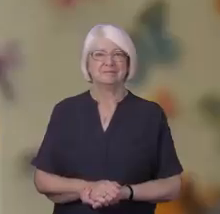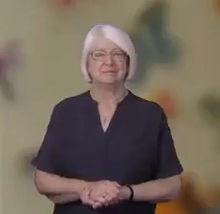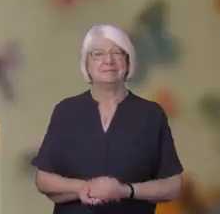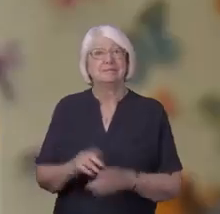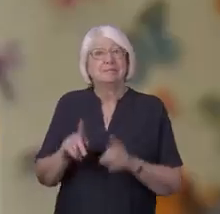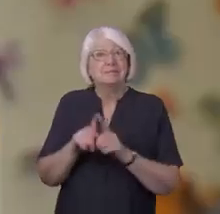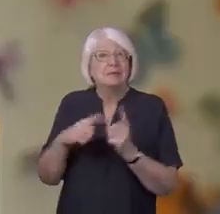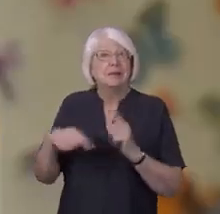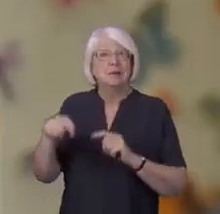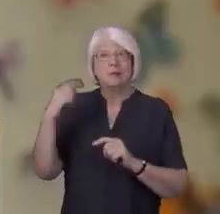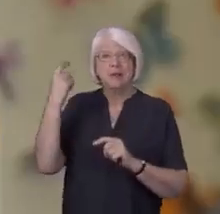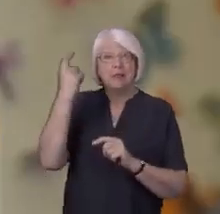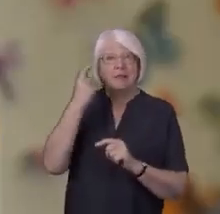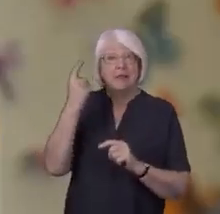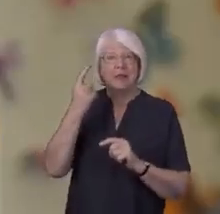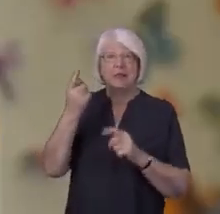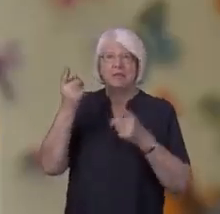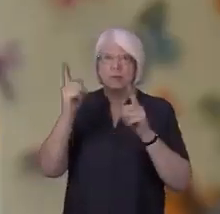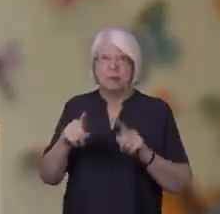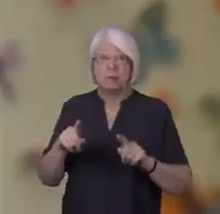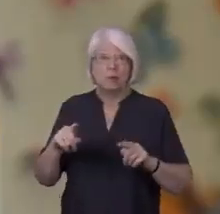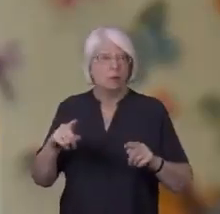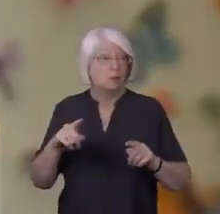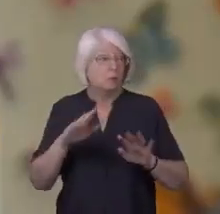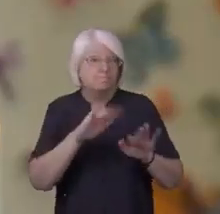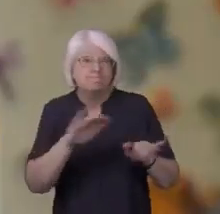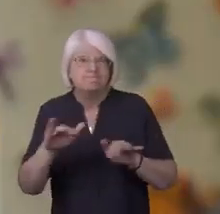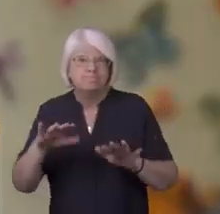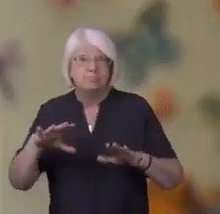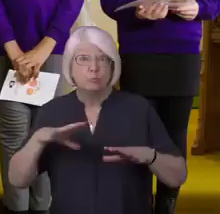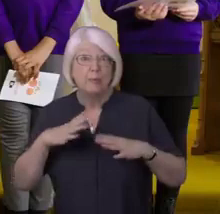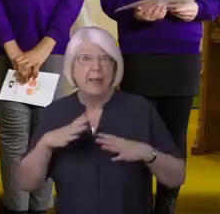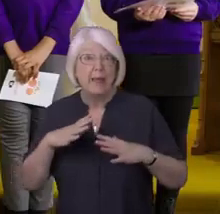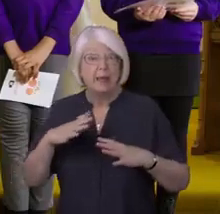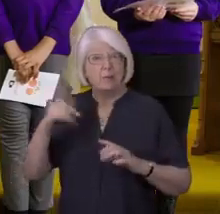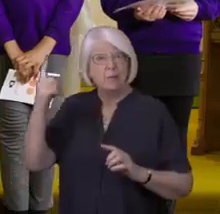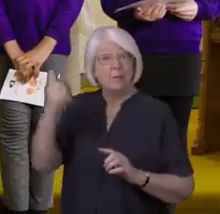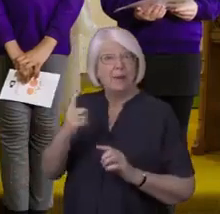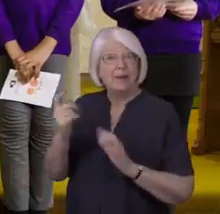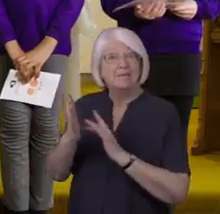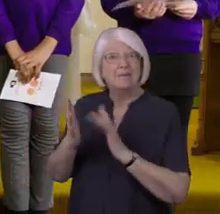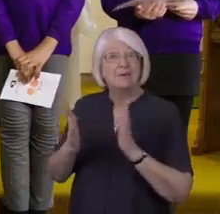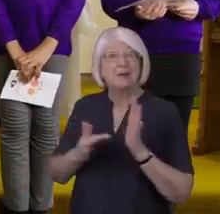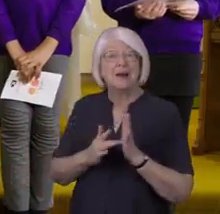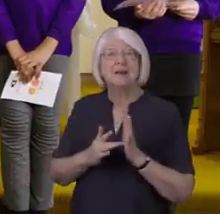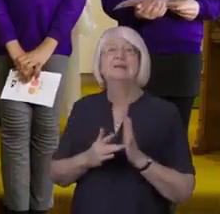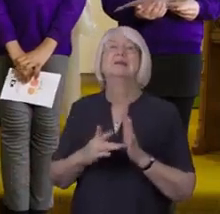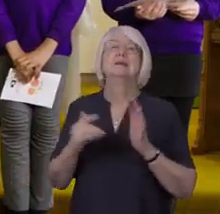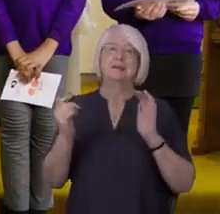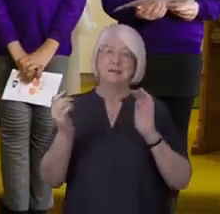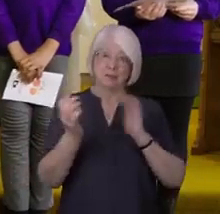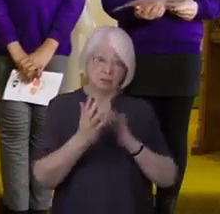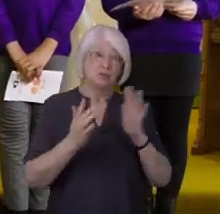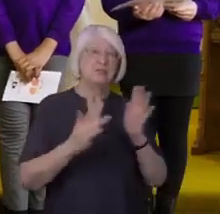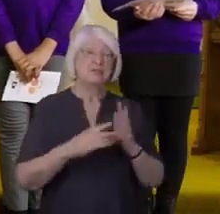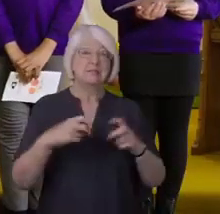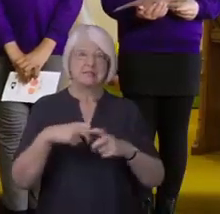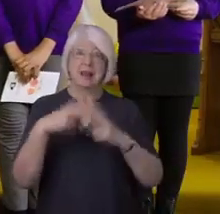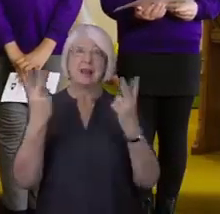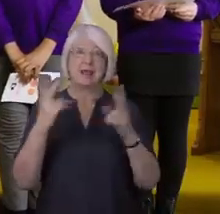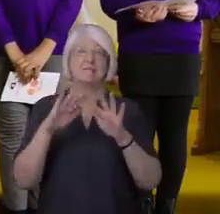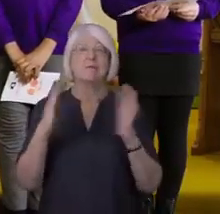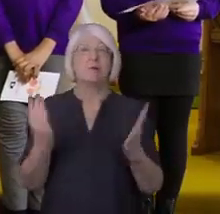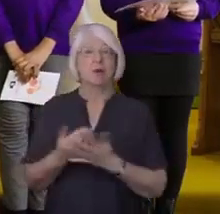As we think of those who prepared the way for Christ, we say, Jesus, the light of the world, shine in